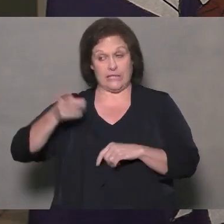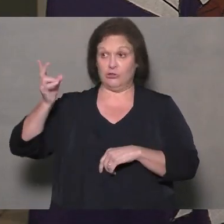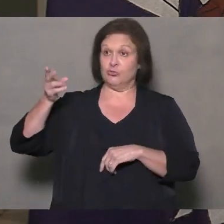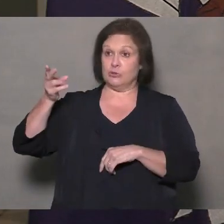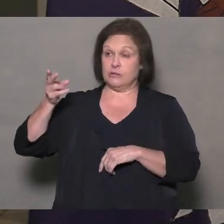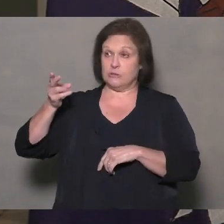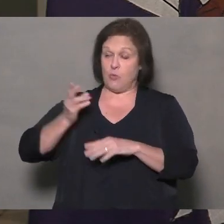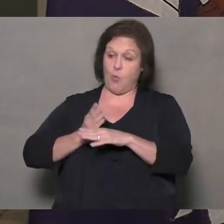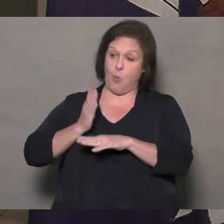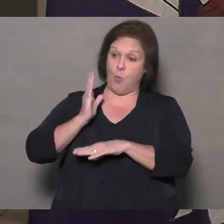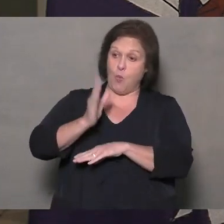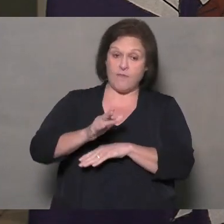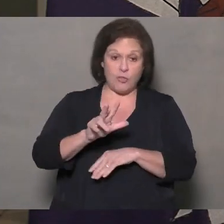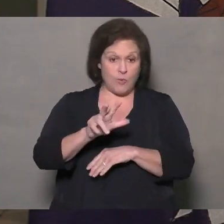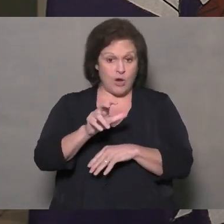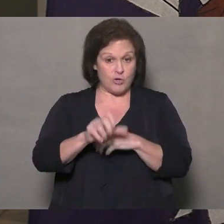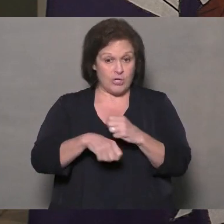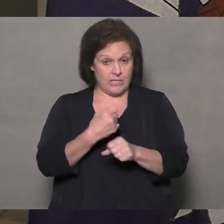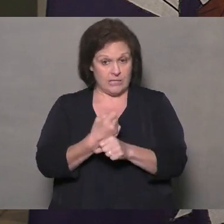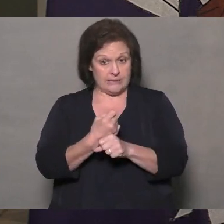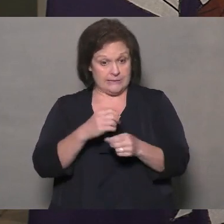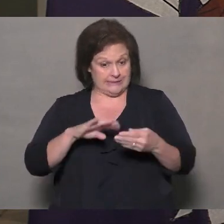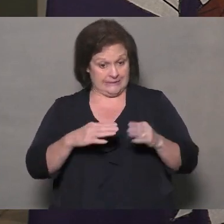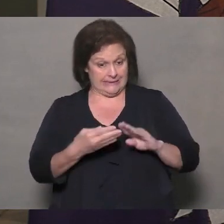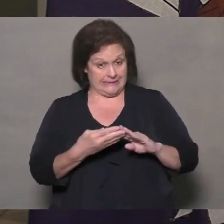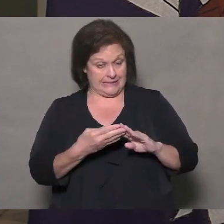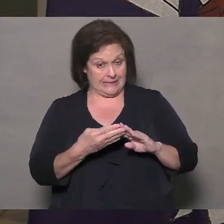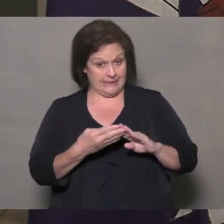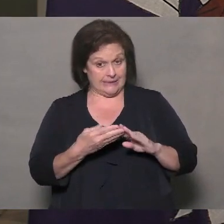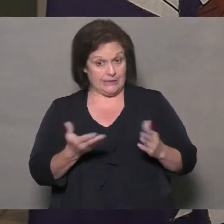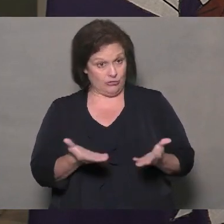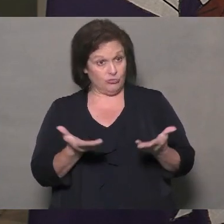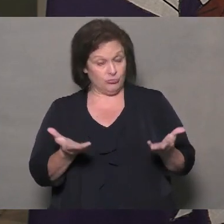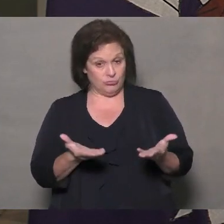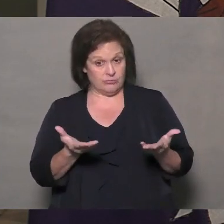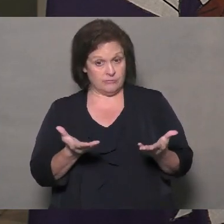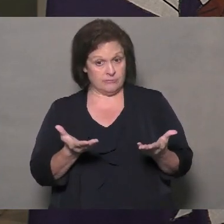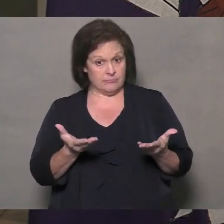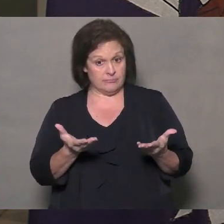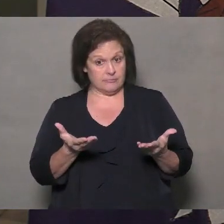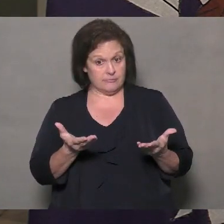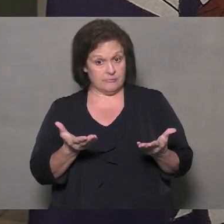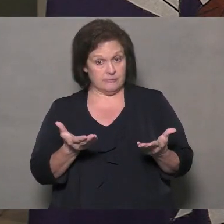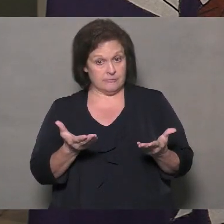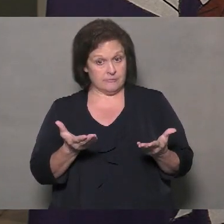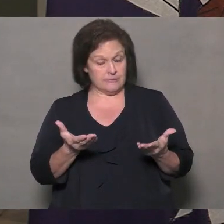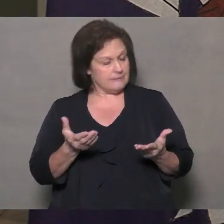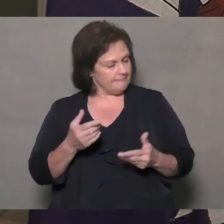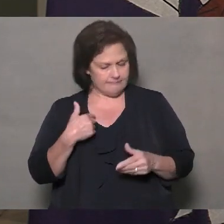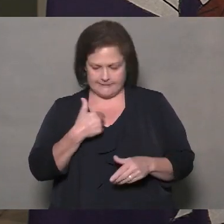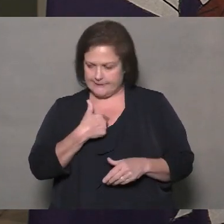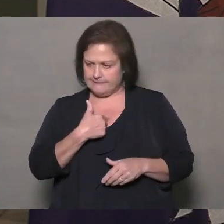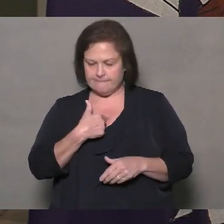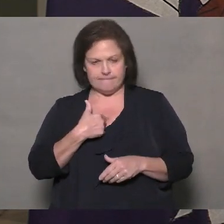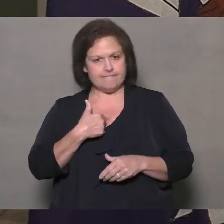300 years in this city, in our city, it is not without precedent.